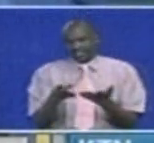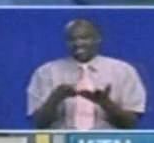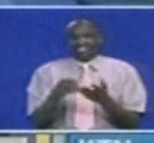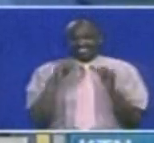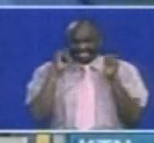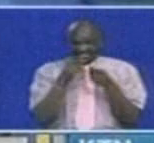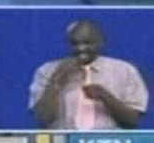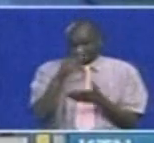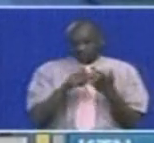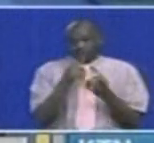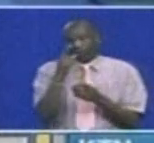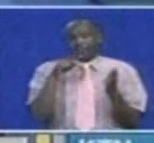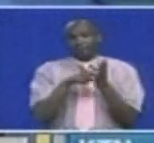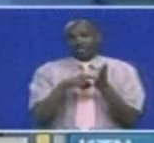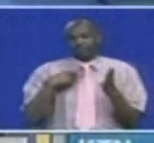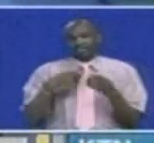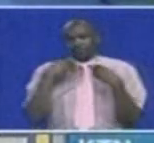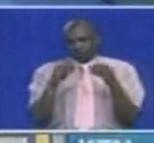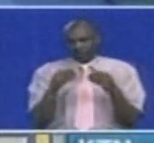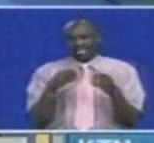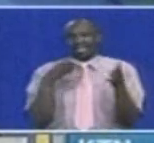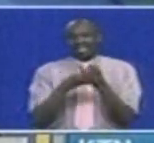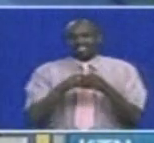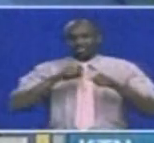to a single point after losing against Sofapaka.